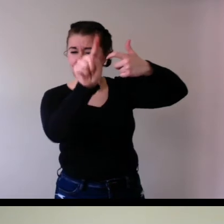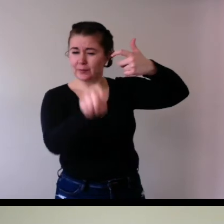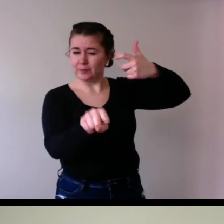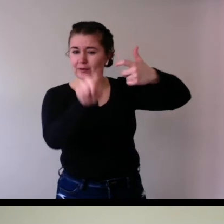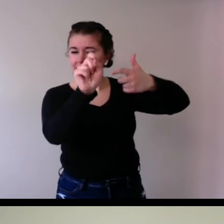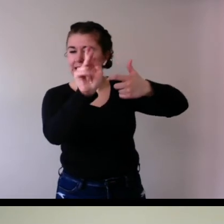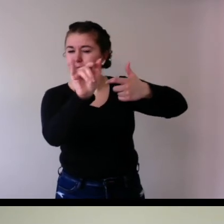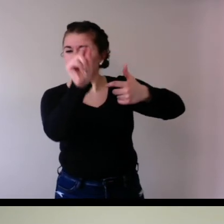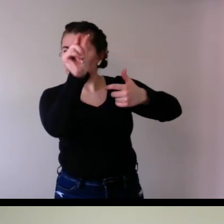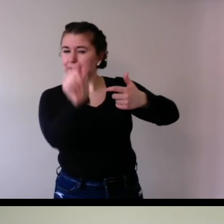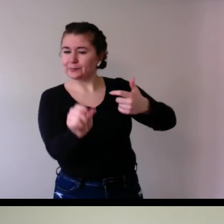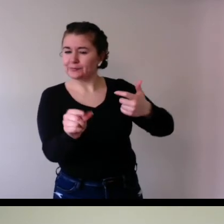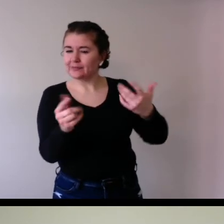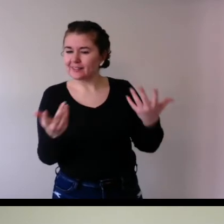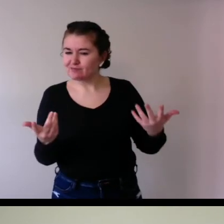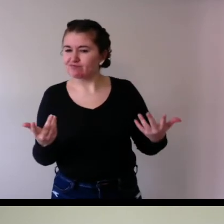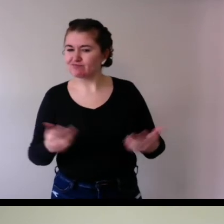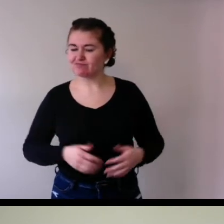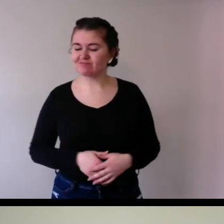showing.